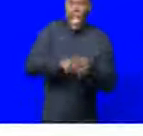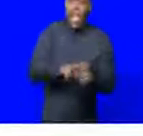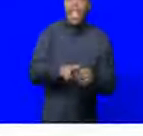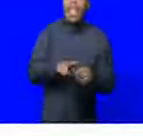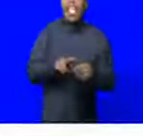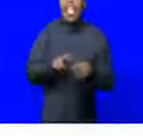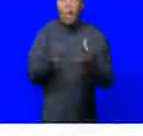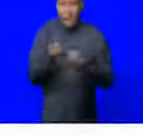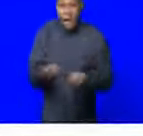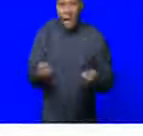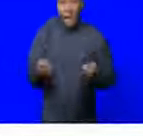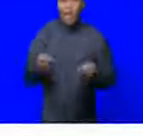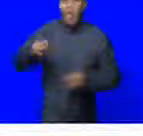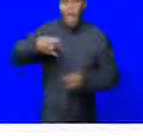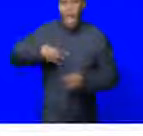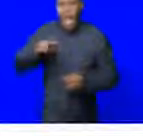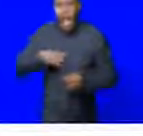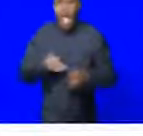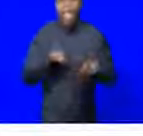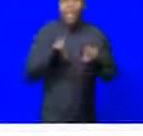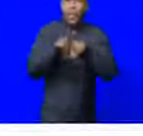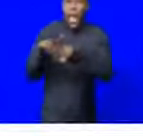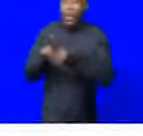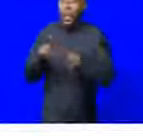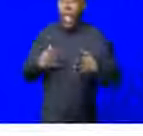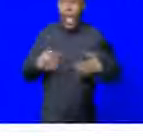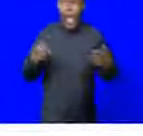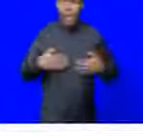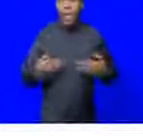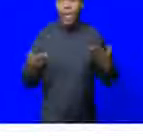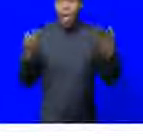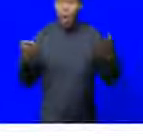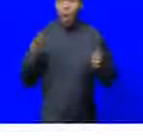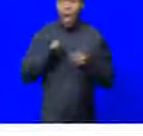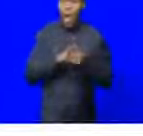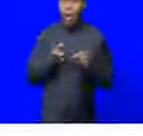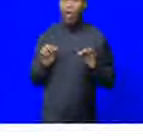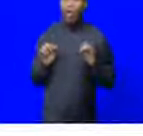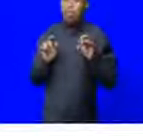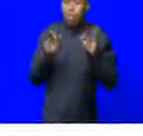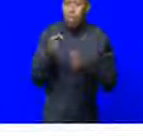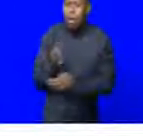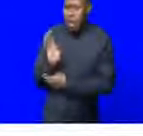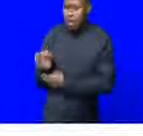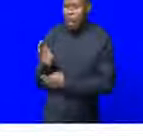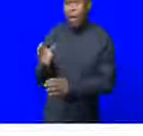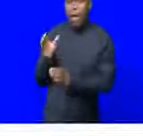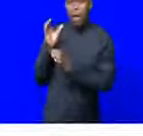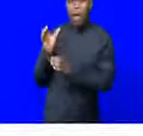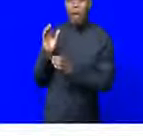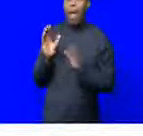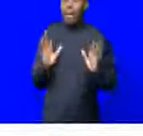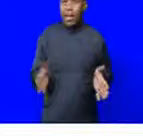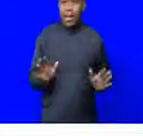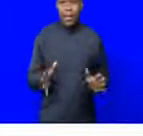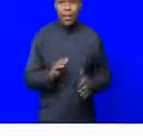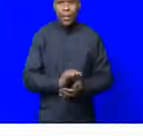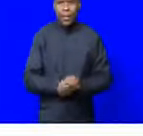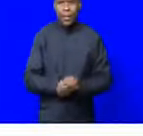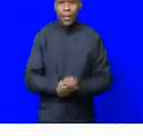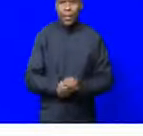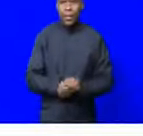the maidens to defy the odds and march all the way to the cutting site where they eventually cut the reed.